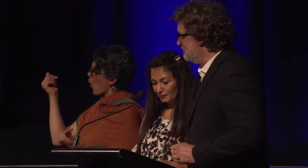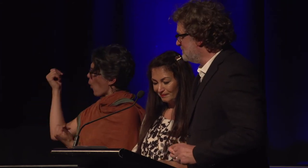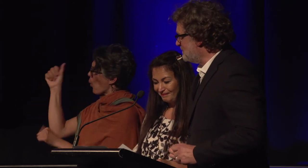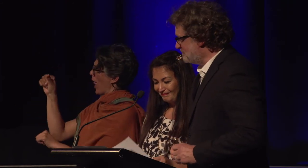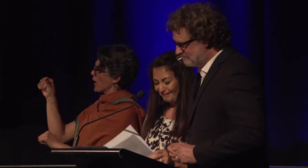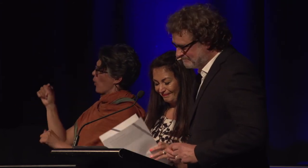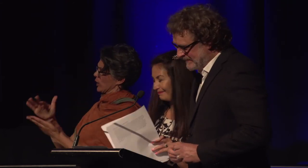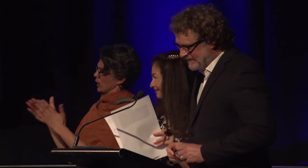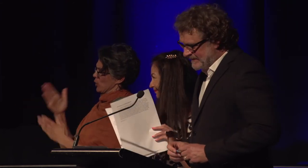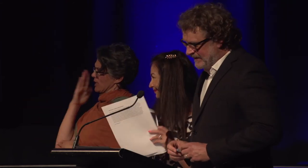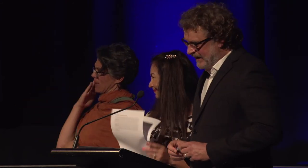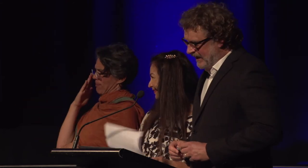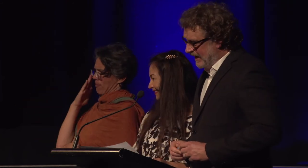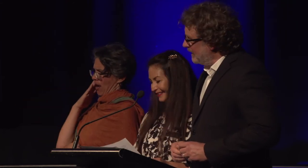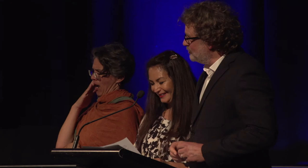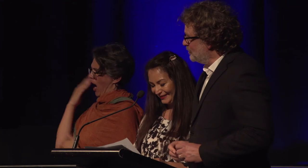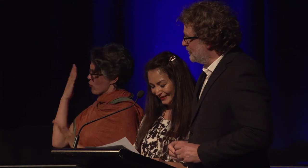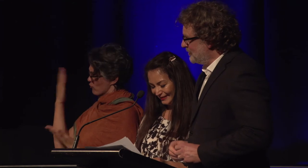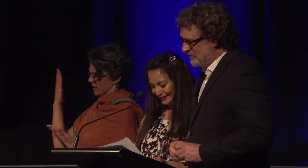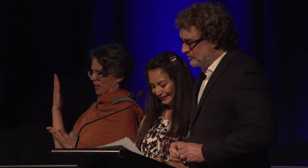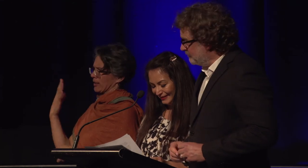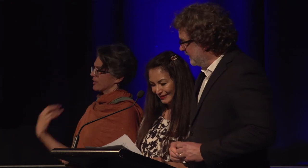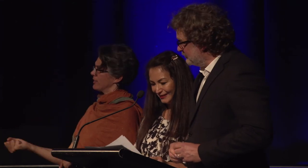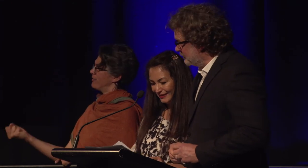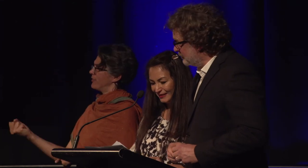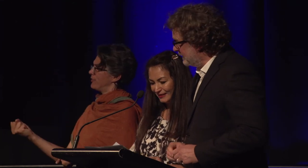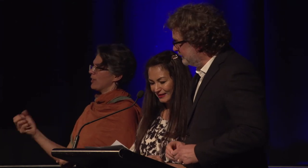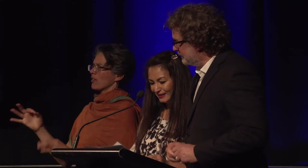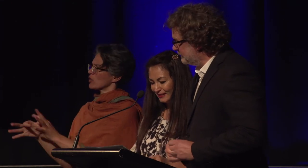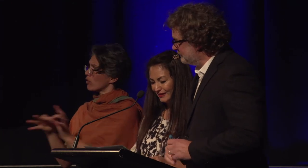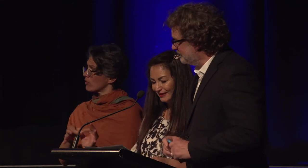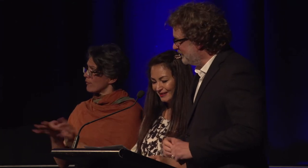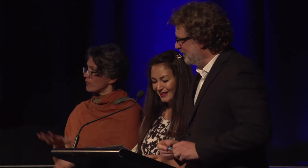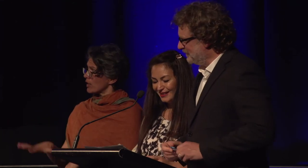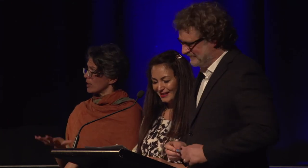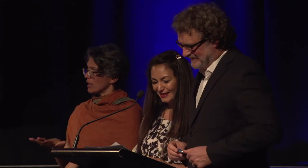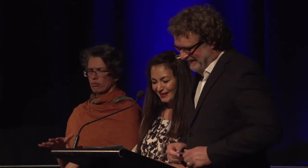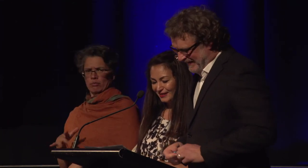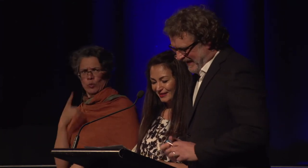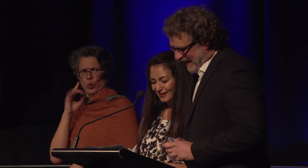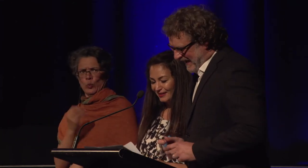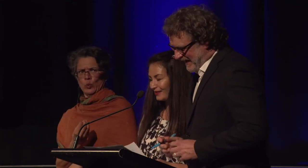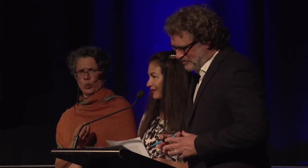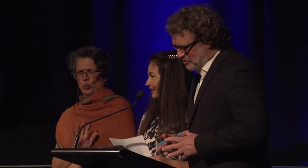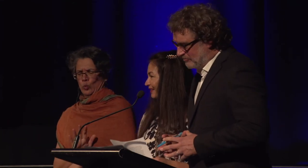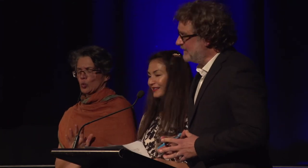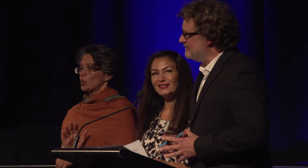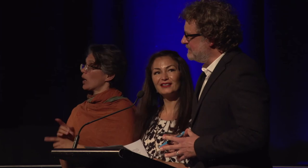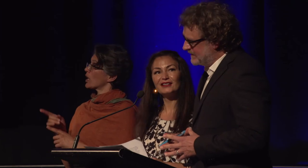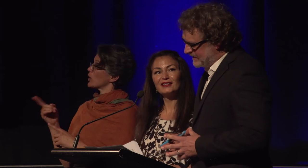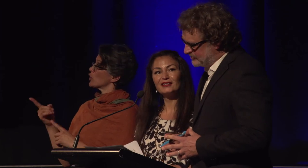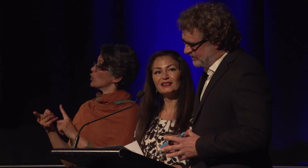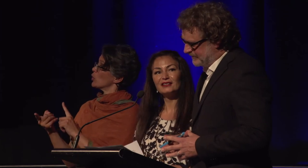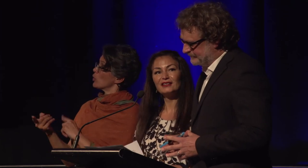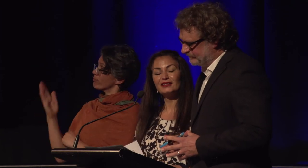community member. And you're not related to her at all, are you? Not that I know of. And you were running for